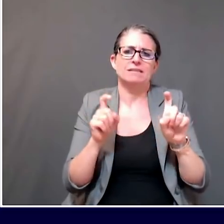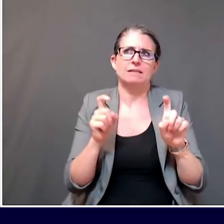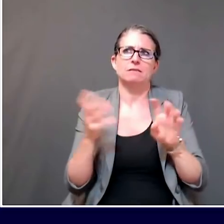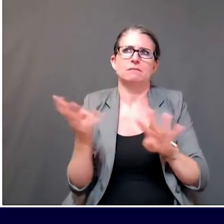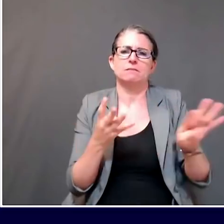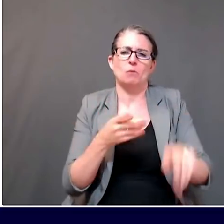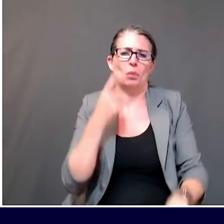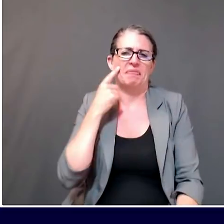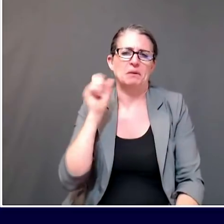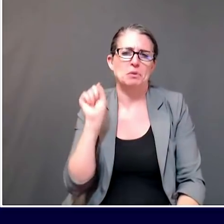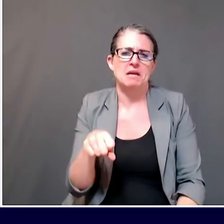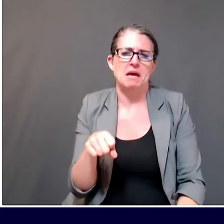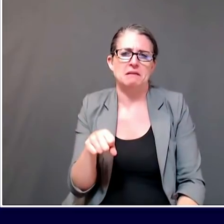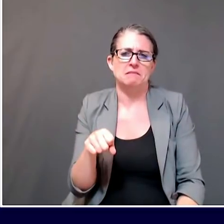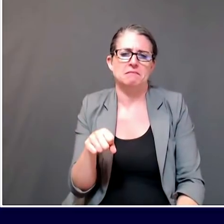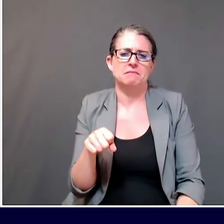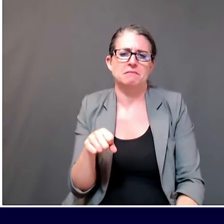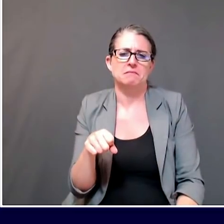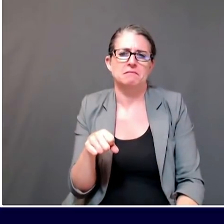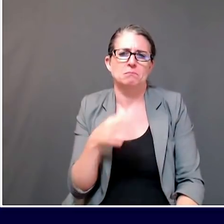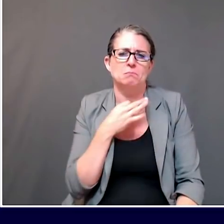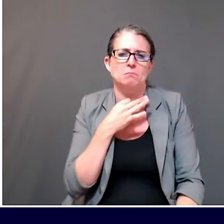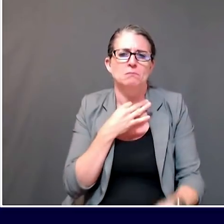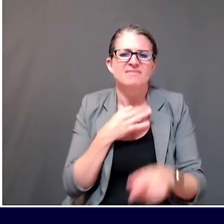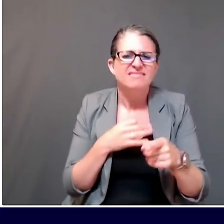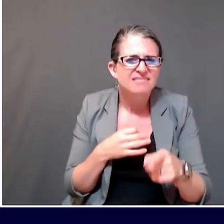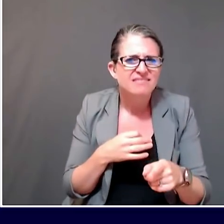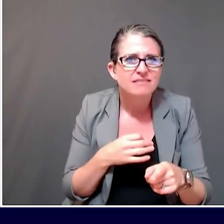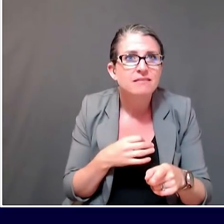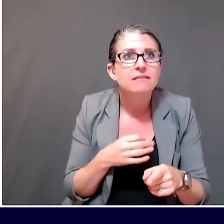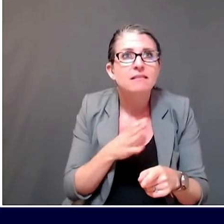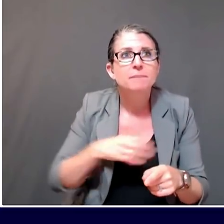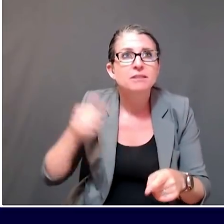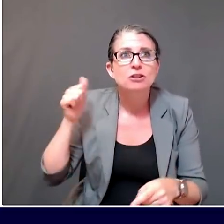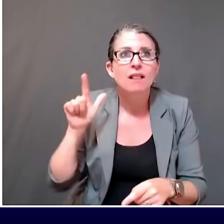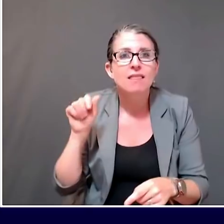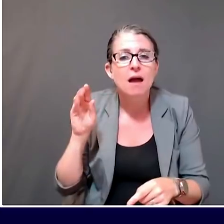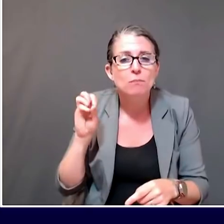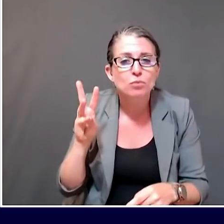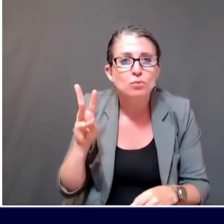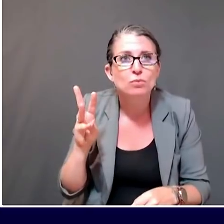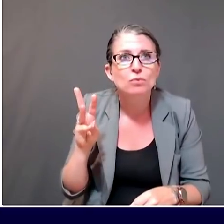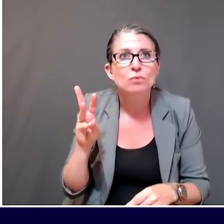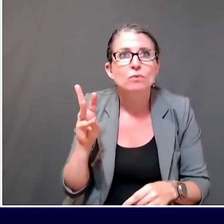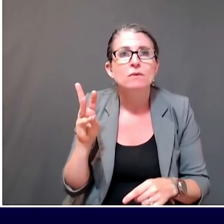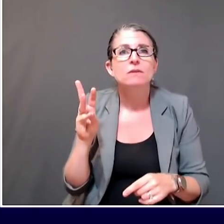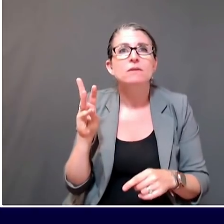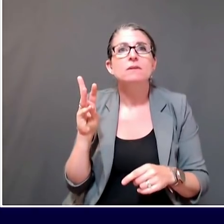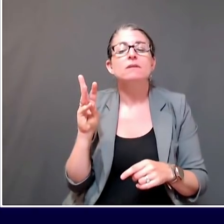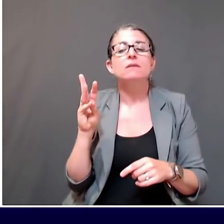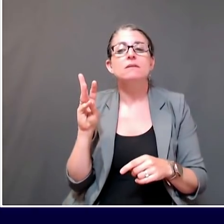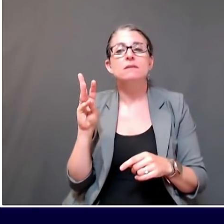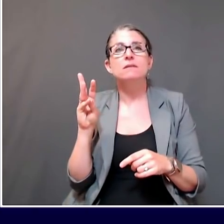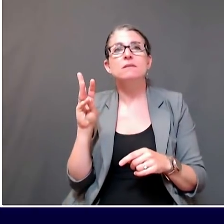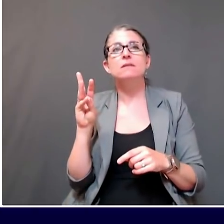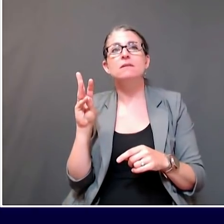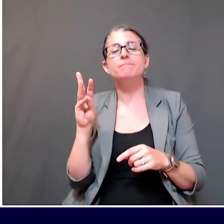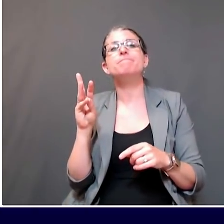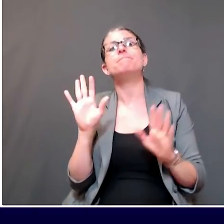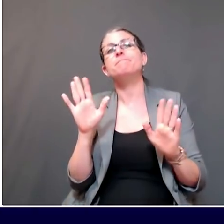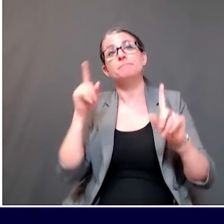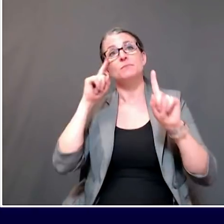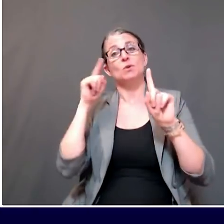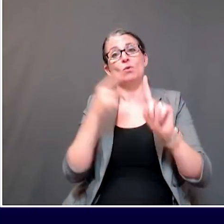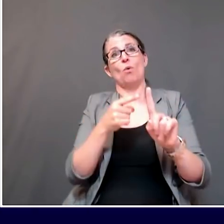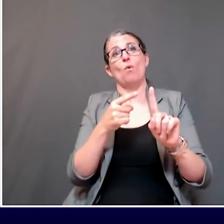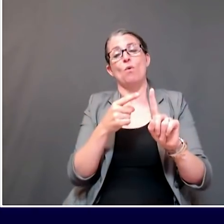this? Sure. So we are mostly trying to give them a little boost. Each of these hospitals